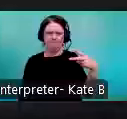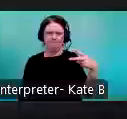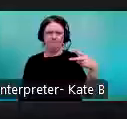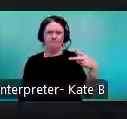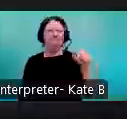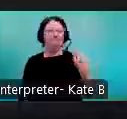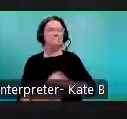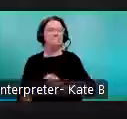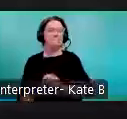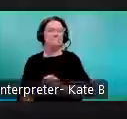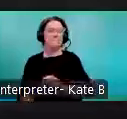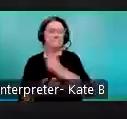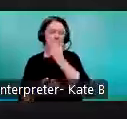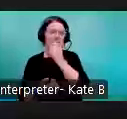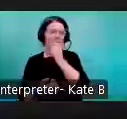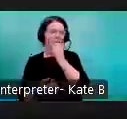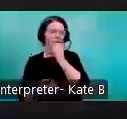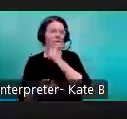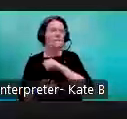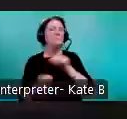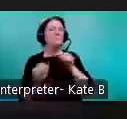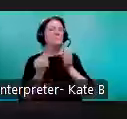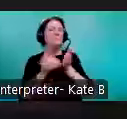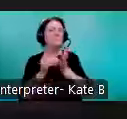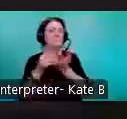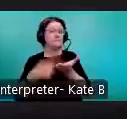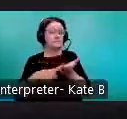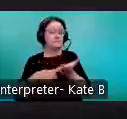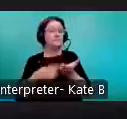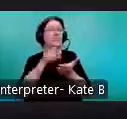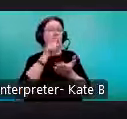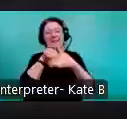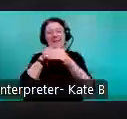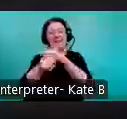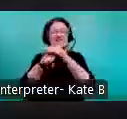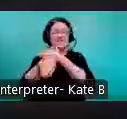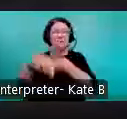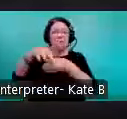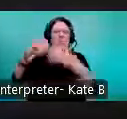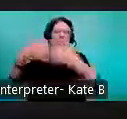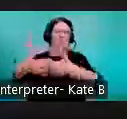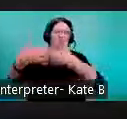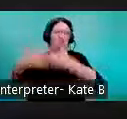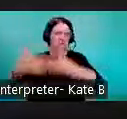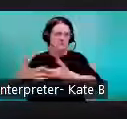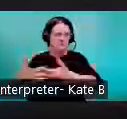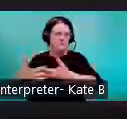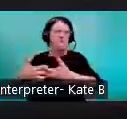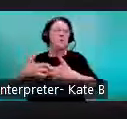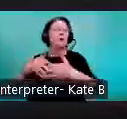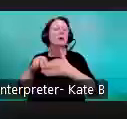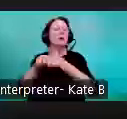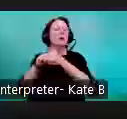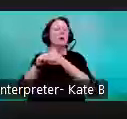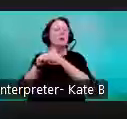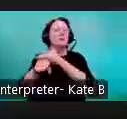One of the things we really promote a lot is using the accessible voting machine. So the accessible voting machine, that